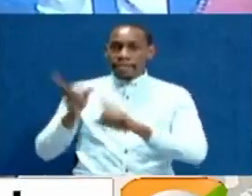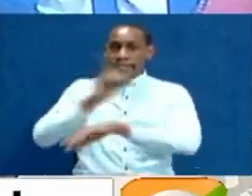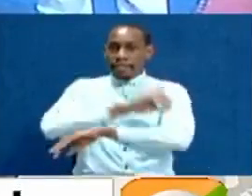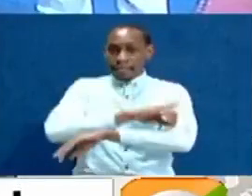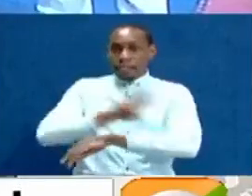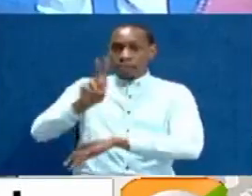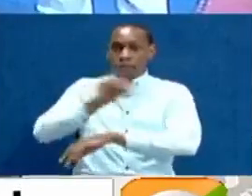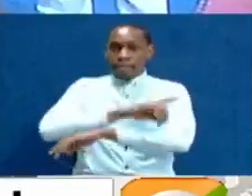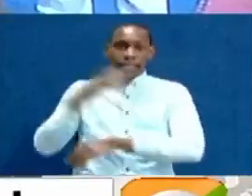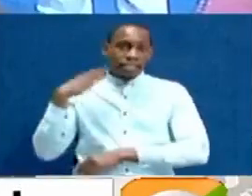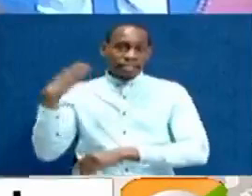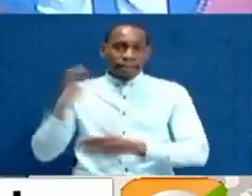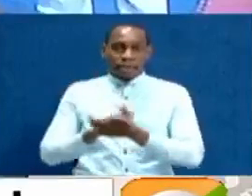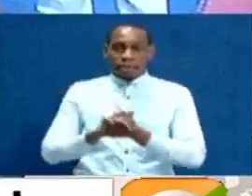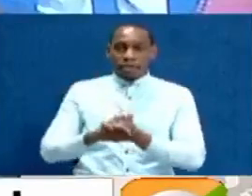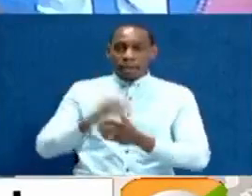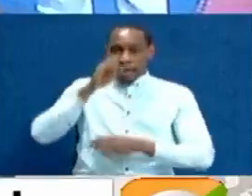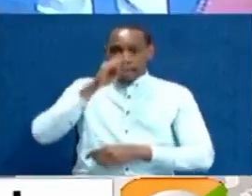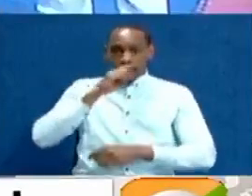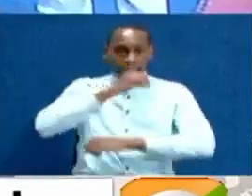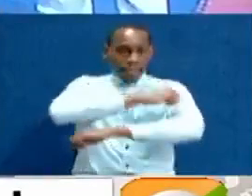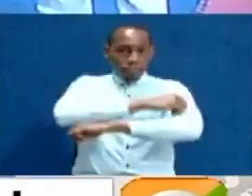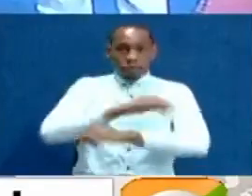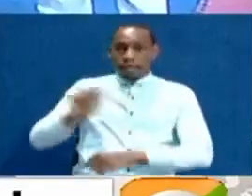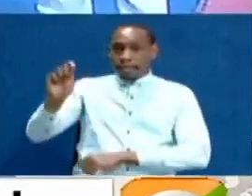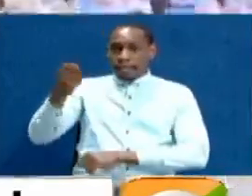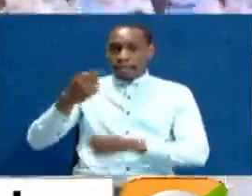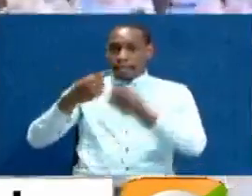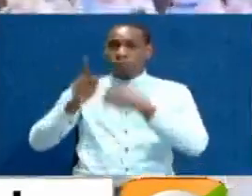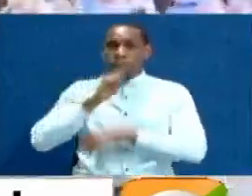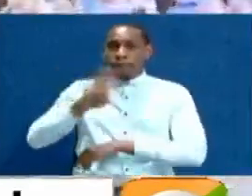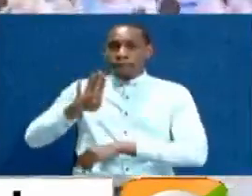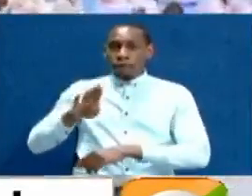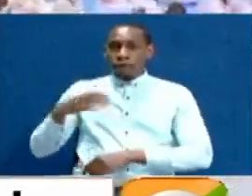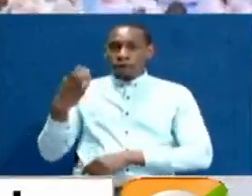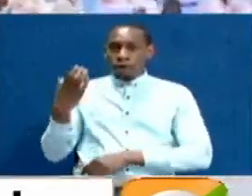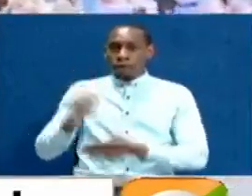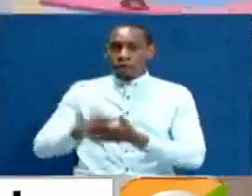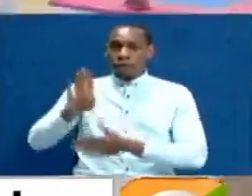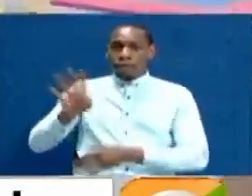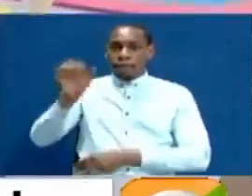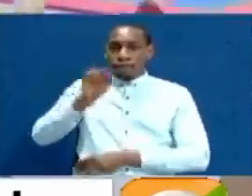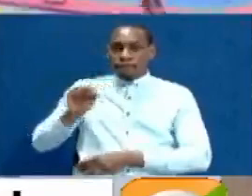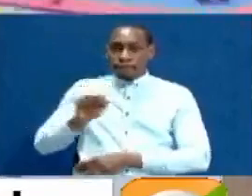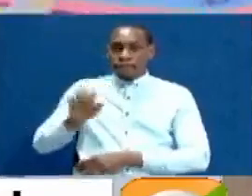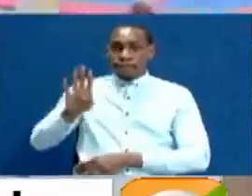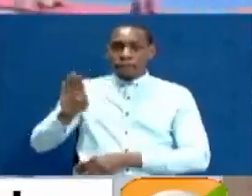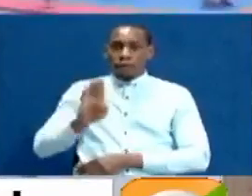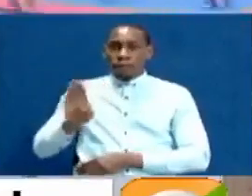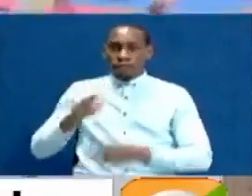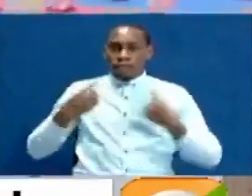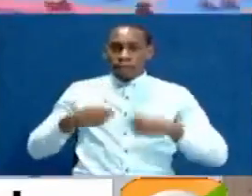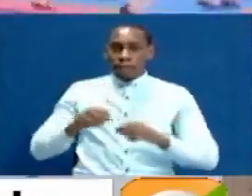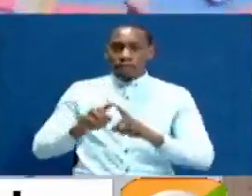one of the two-day championships at the Aga Khan Academy. Kenya scooped 4 gold, 4 silver and 4 bronze medals in the opening events